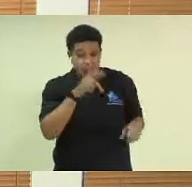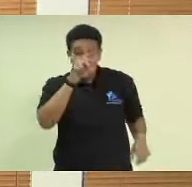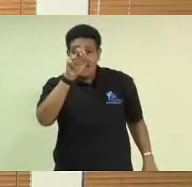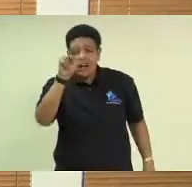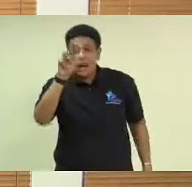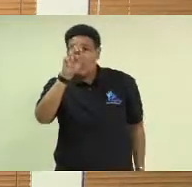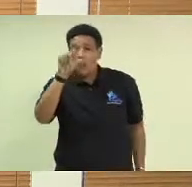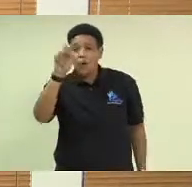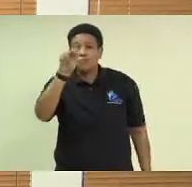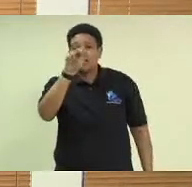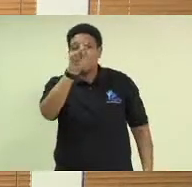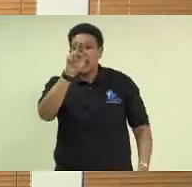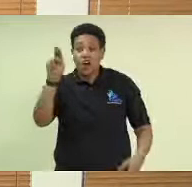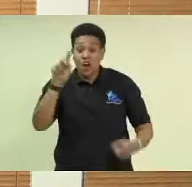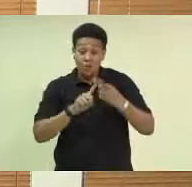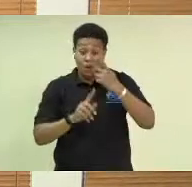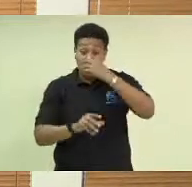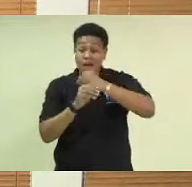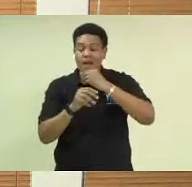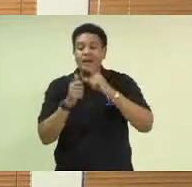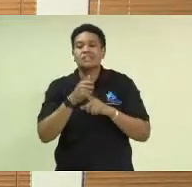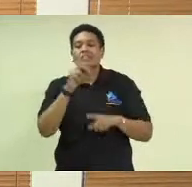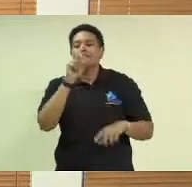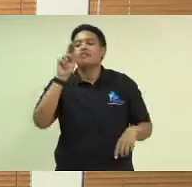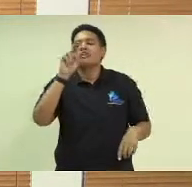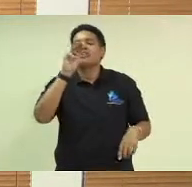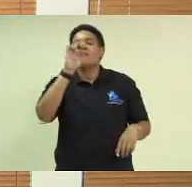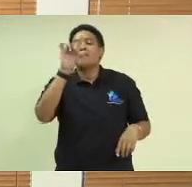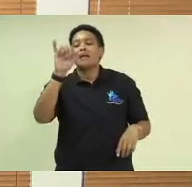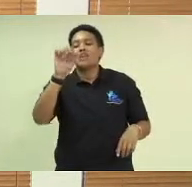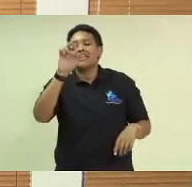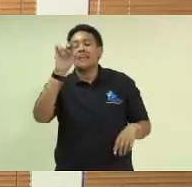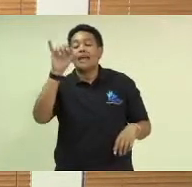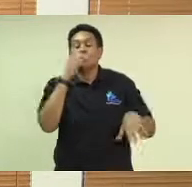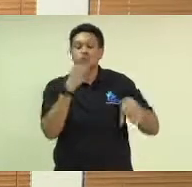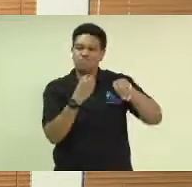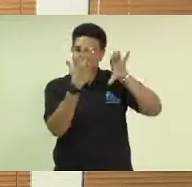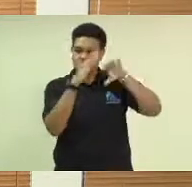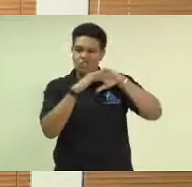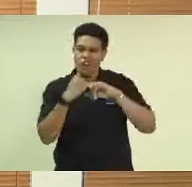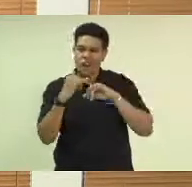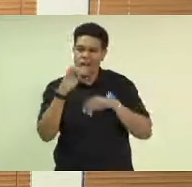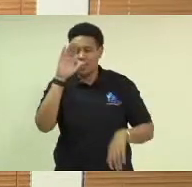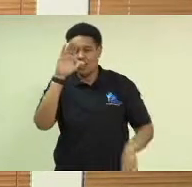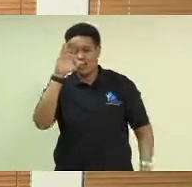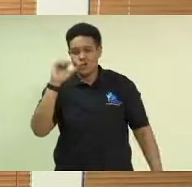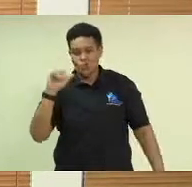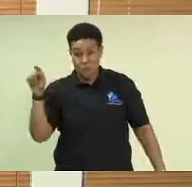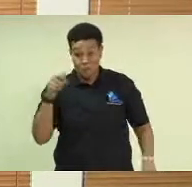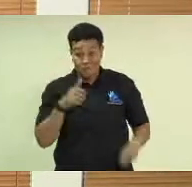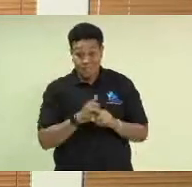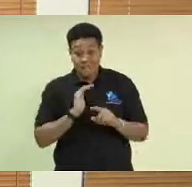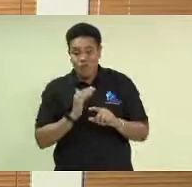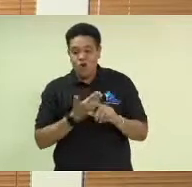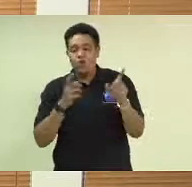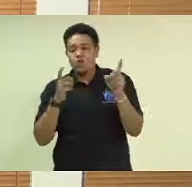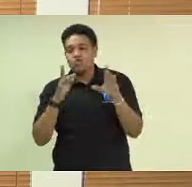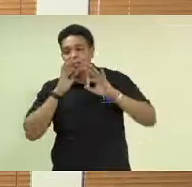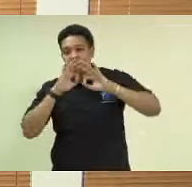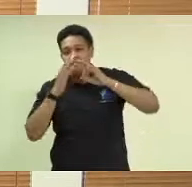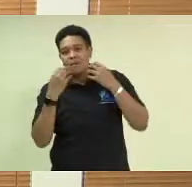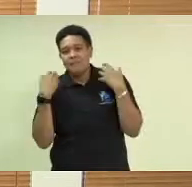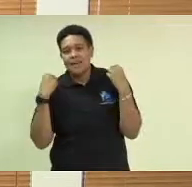Webster Carr, and Dr. Melody Ennis, who joins us online. She is our Director of Family